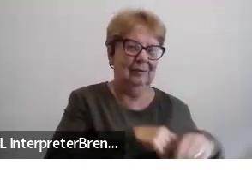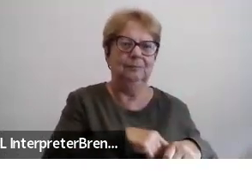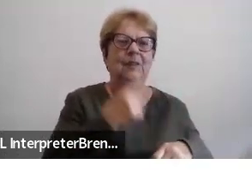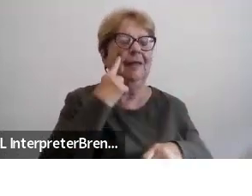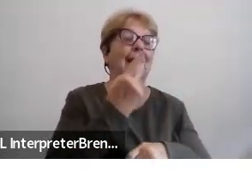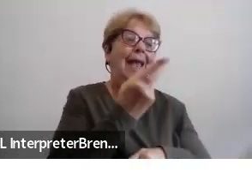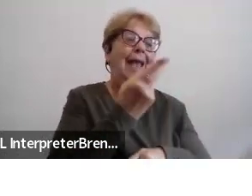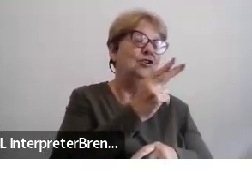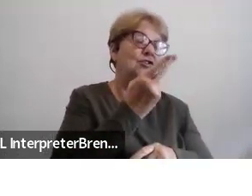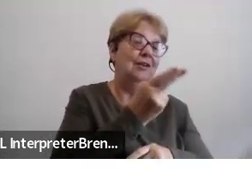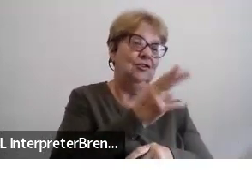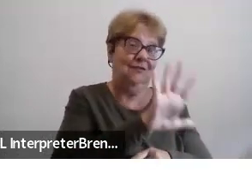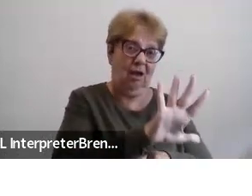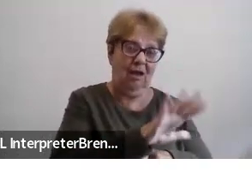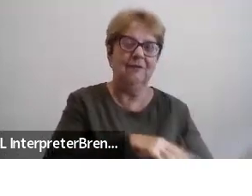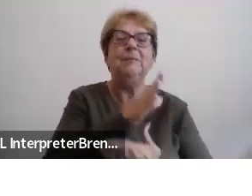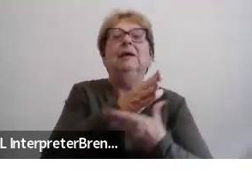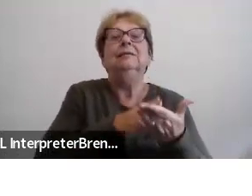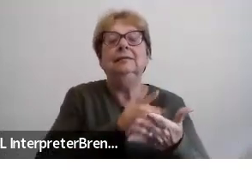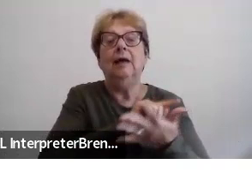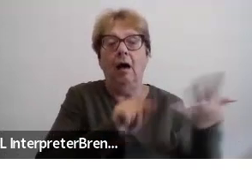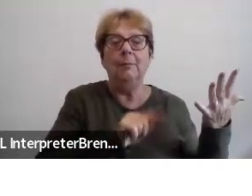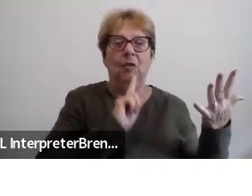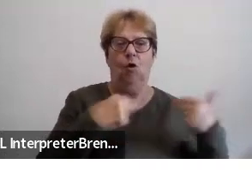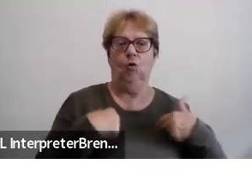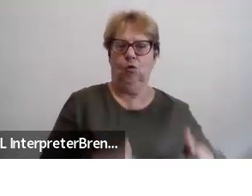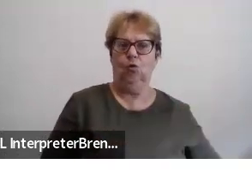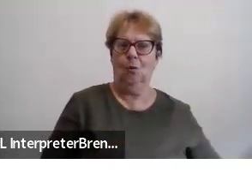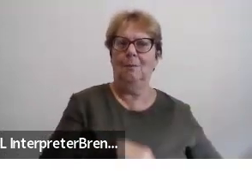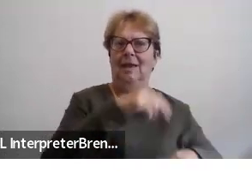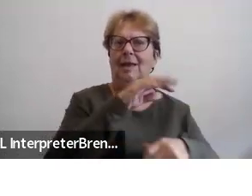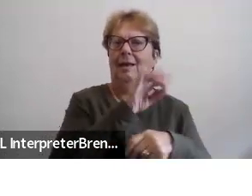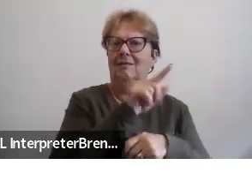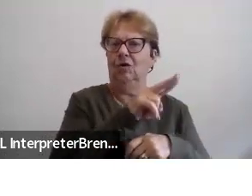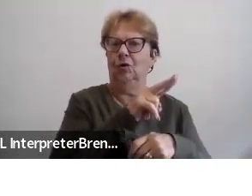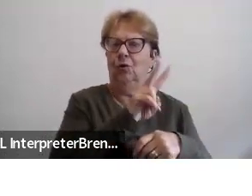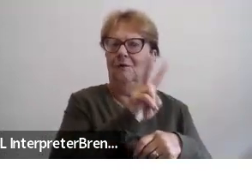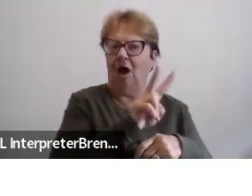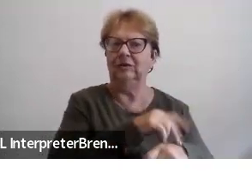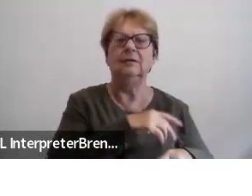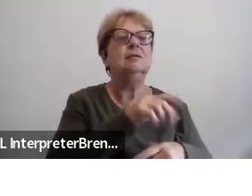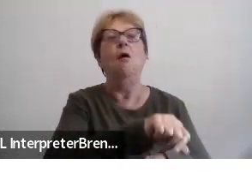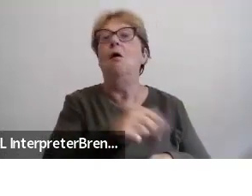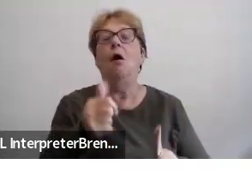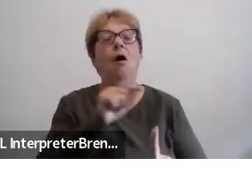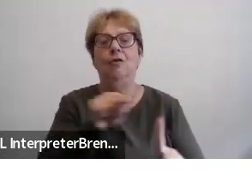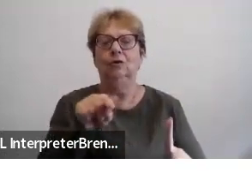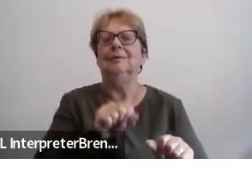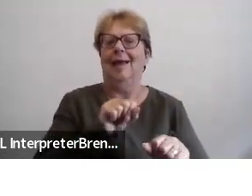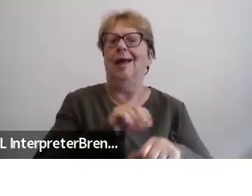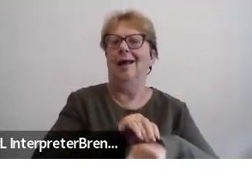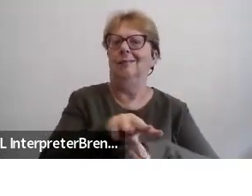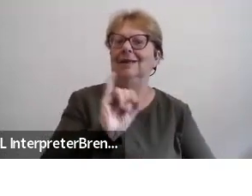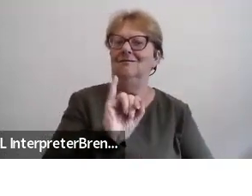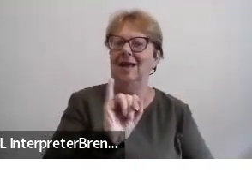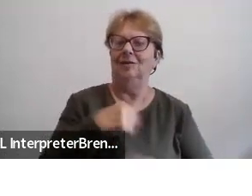H5. And some of them are human influenza viruses, but there are others that can infect humans, even